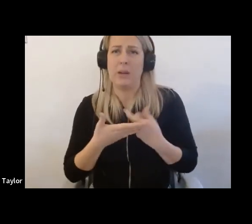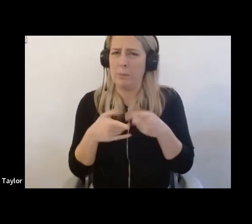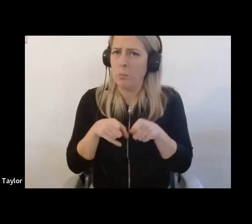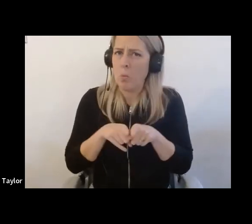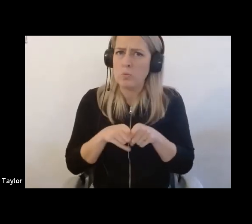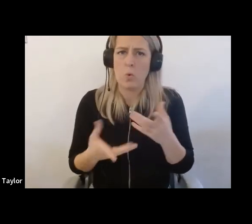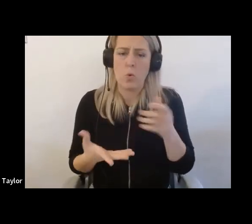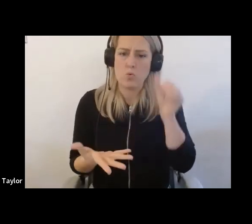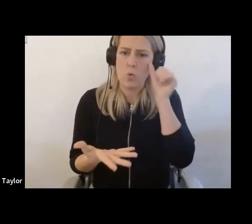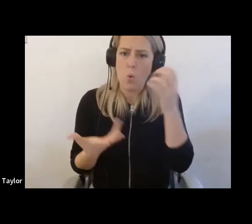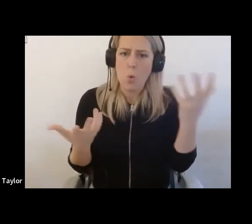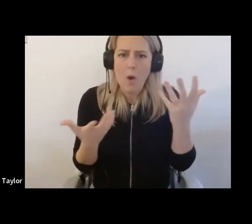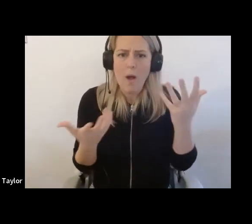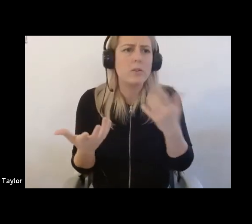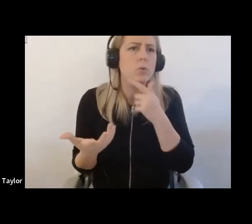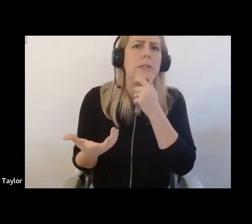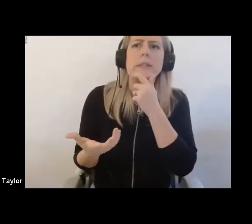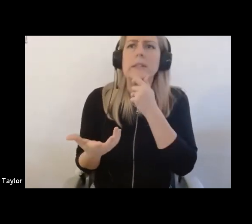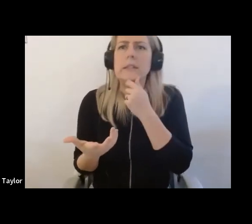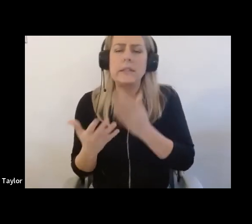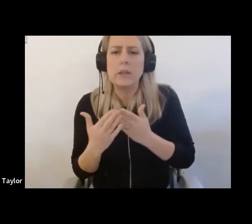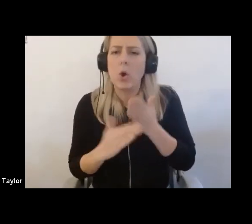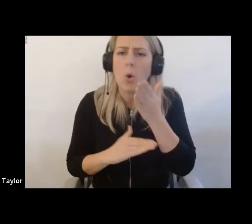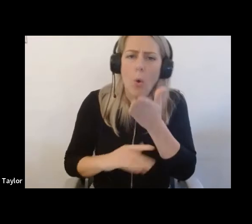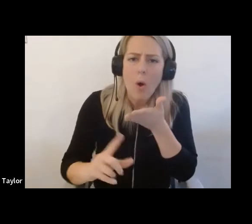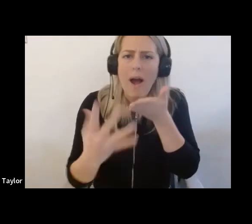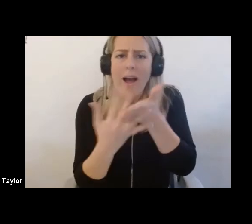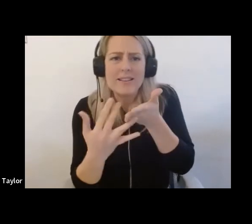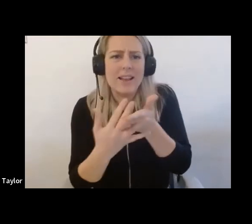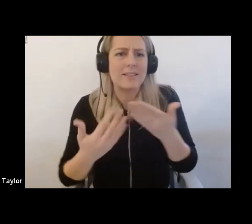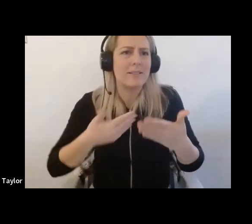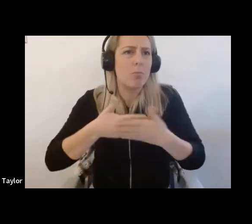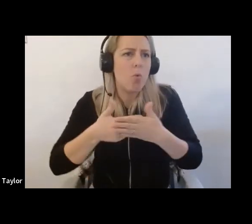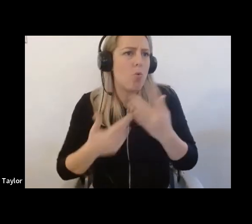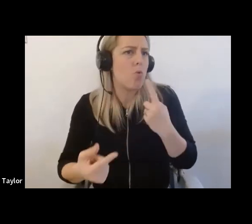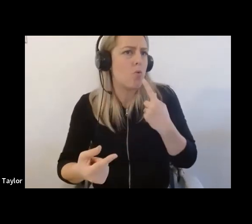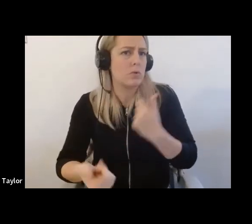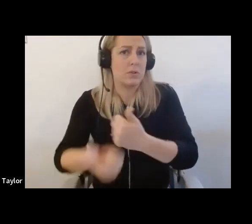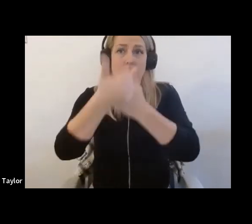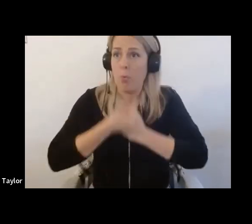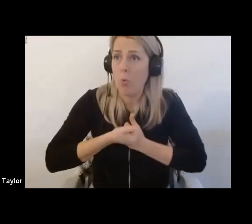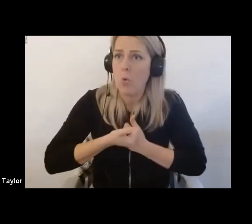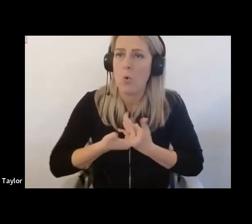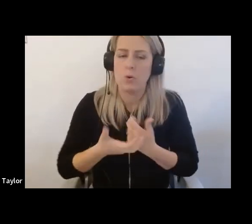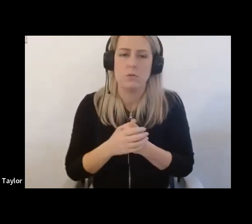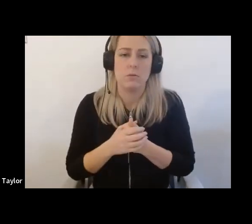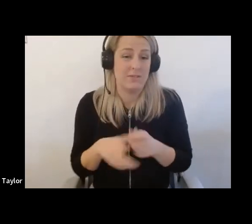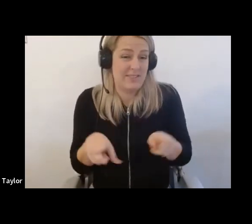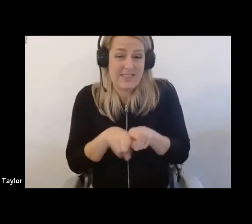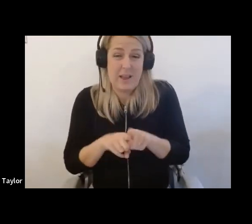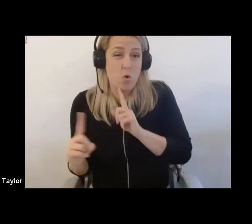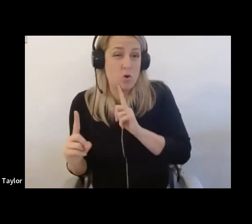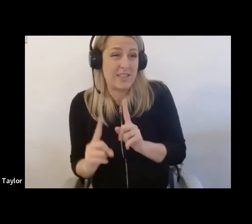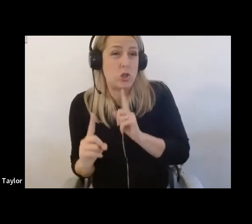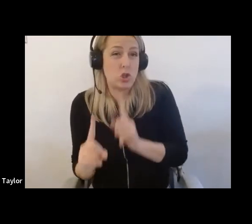out more? Where would I need to go to get more support? And you can imagine the same sort of question for an individual teacher. having